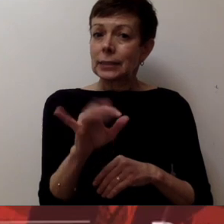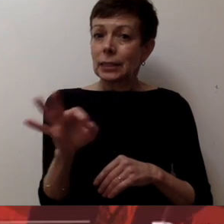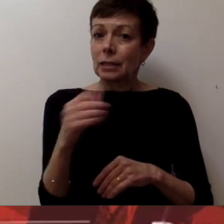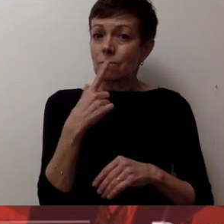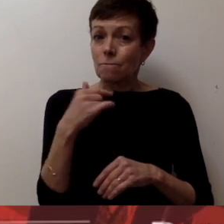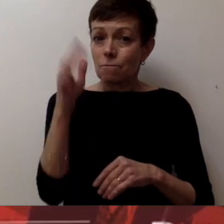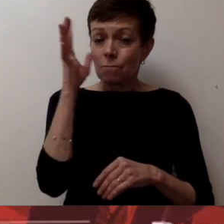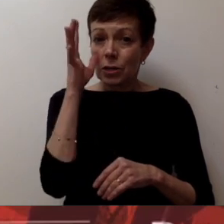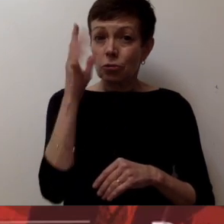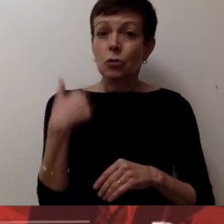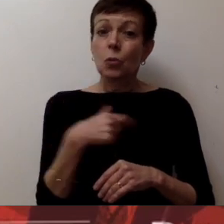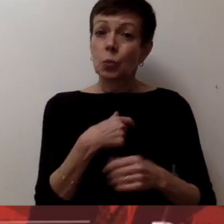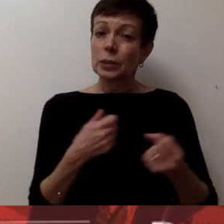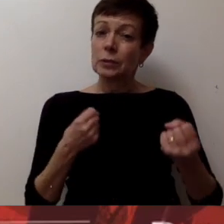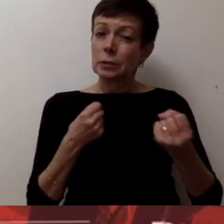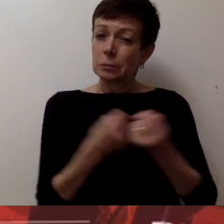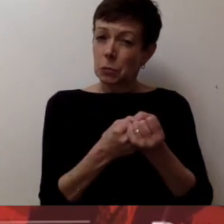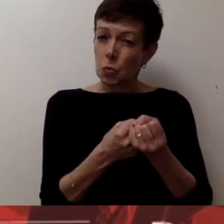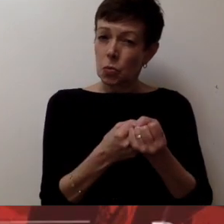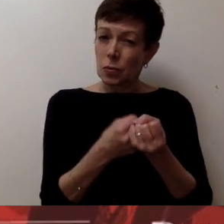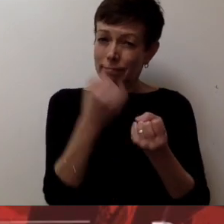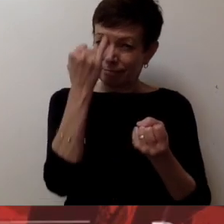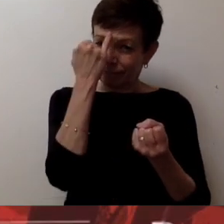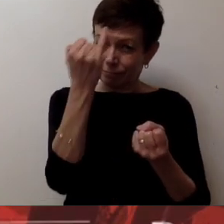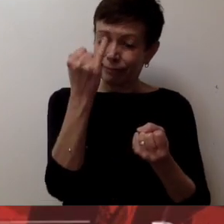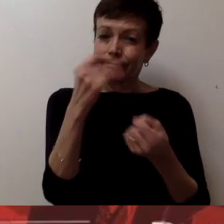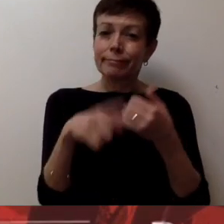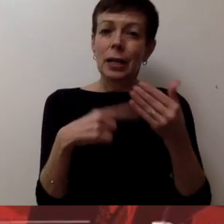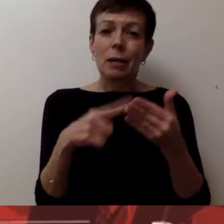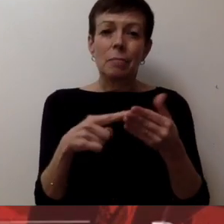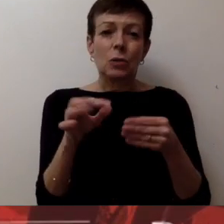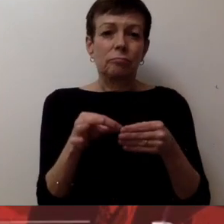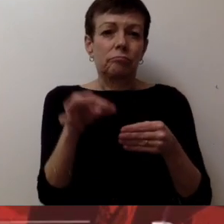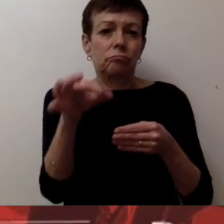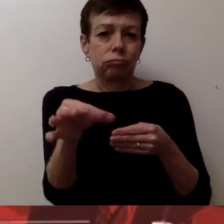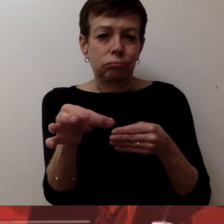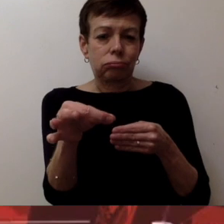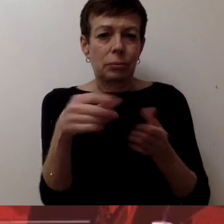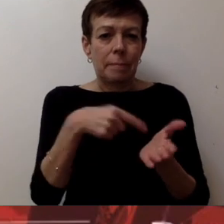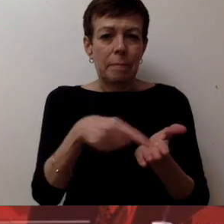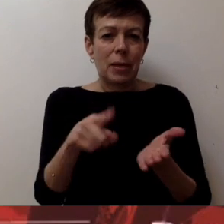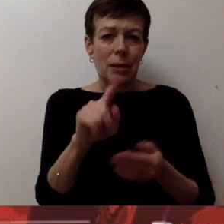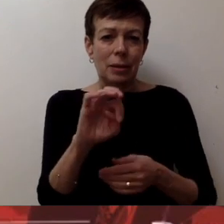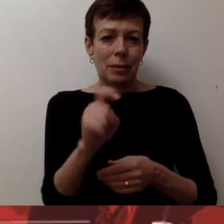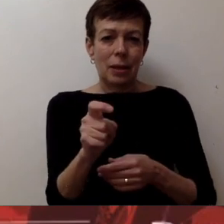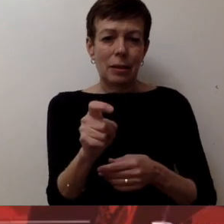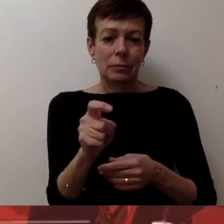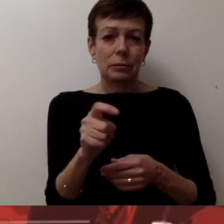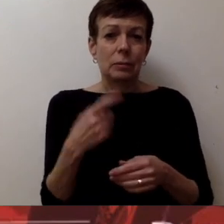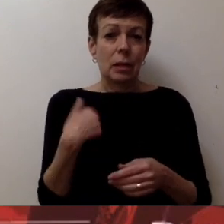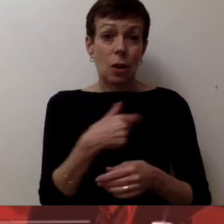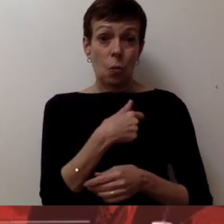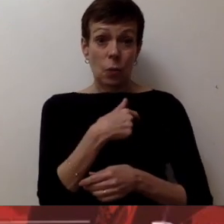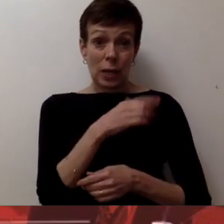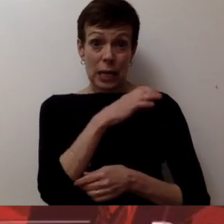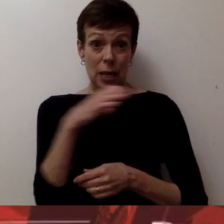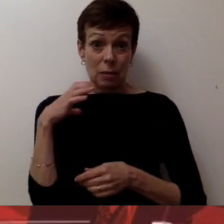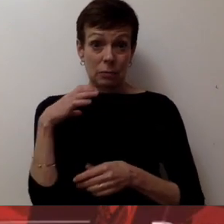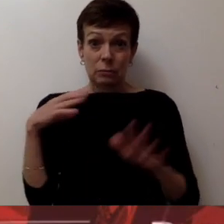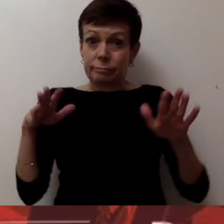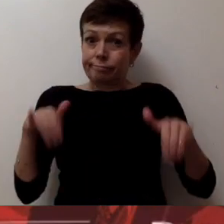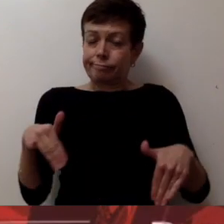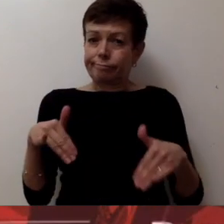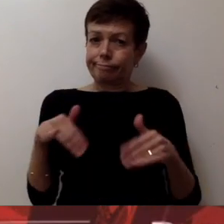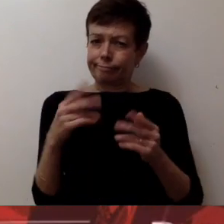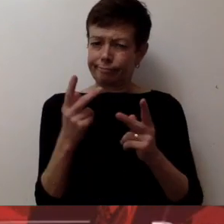in principle. We have not, as a council, yet made a determination of the scope of that. Obviously, it is